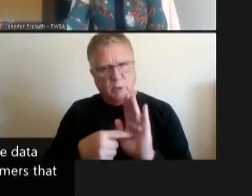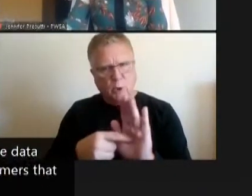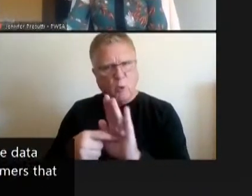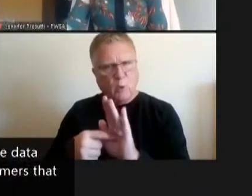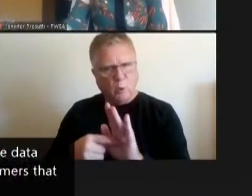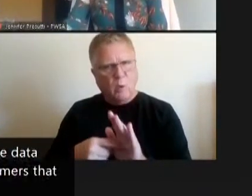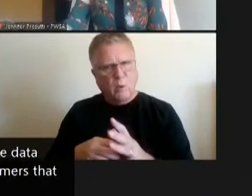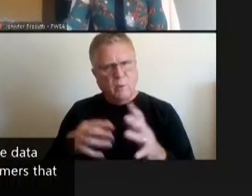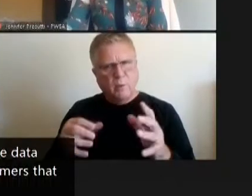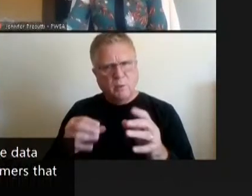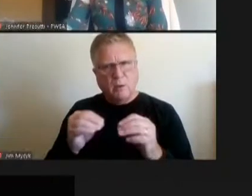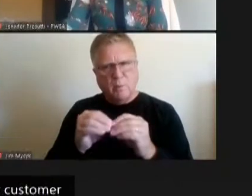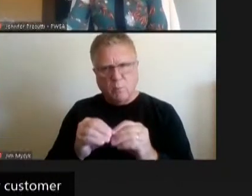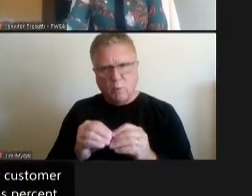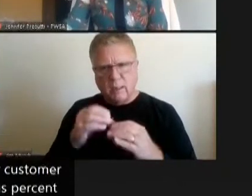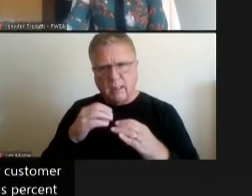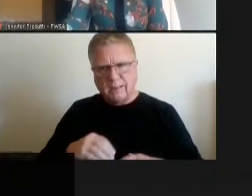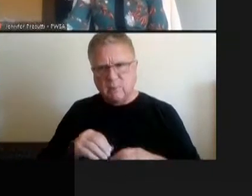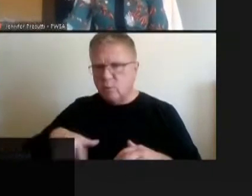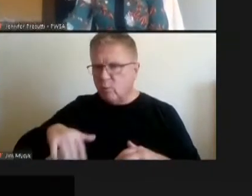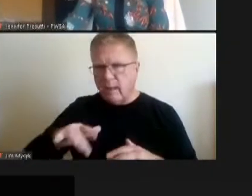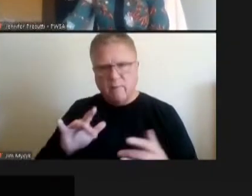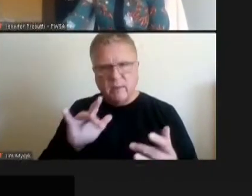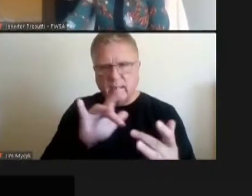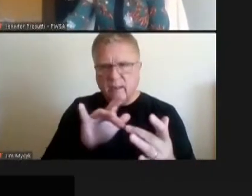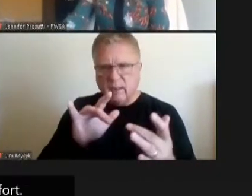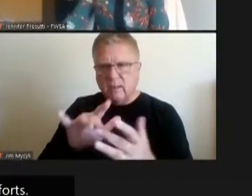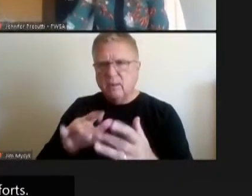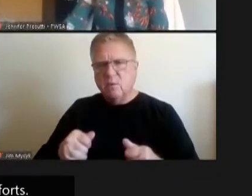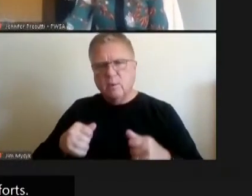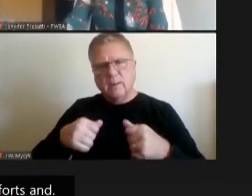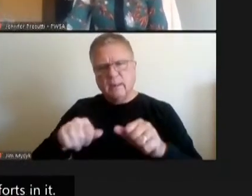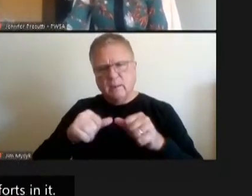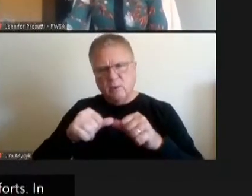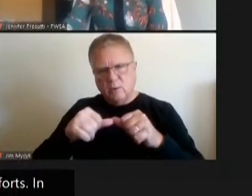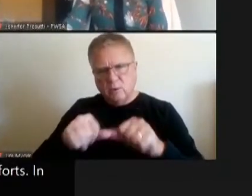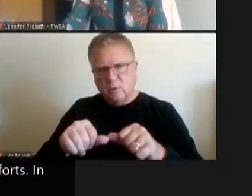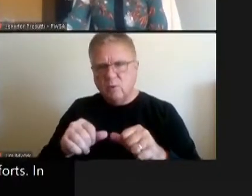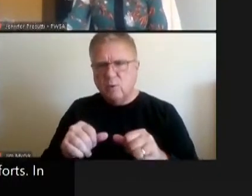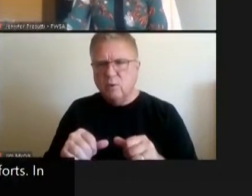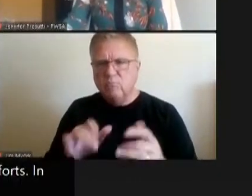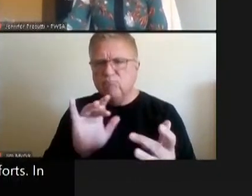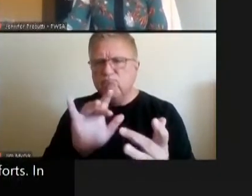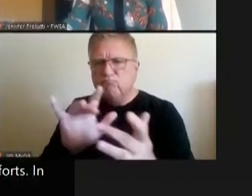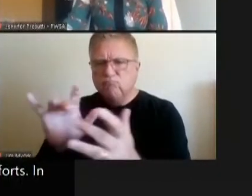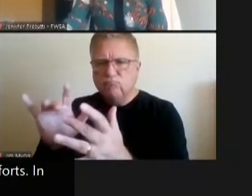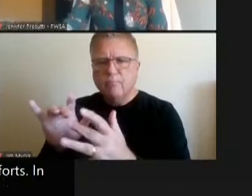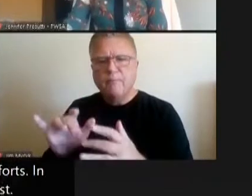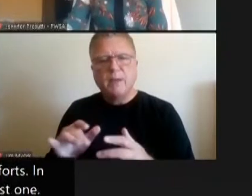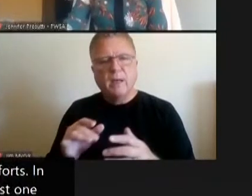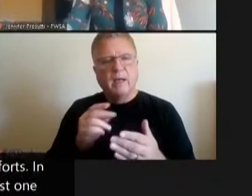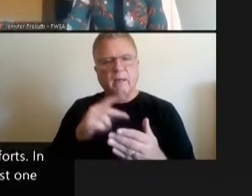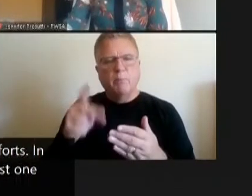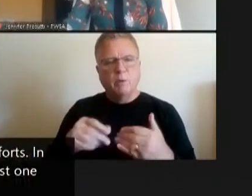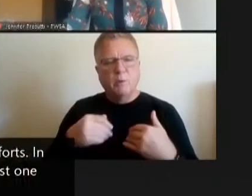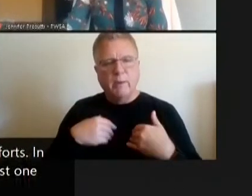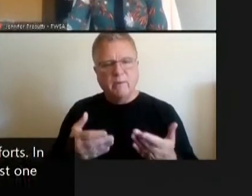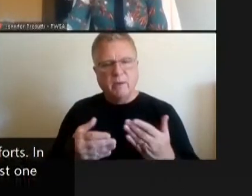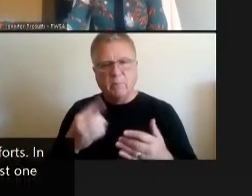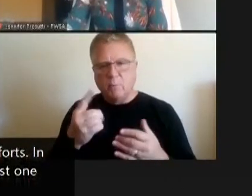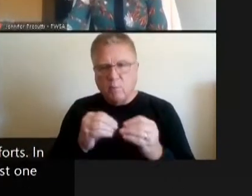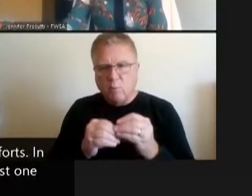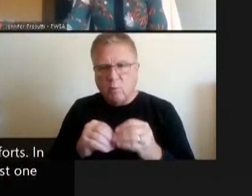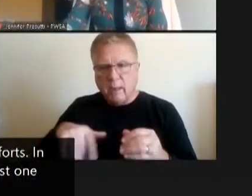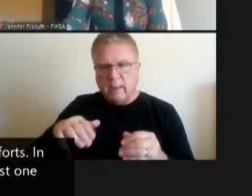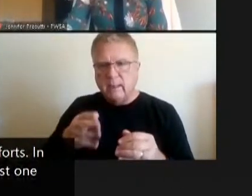eligible that we aren't reaching. So we're going to continue all of those proactive efforts. In addition to the programs we have here, the last one that I didn't touch on is